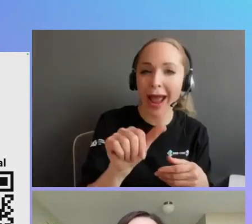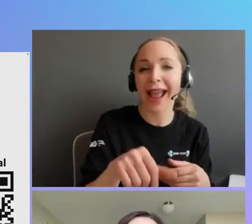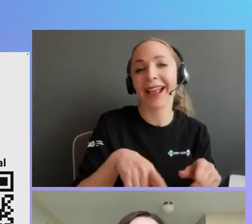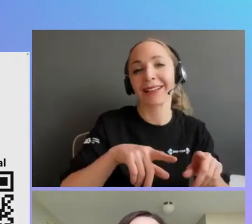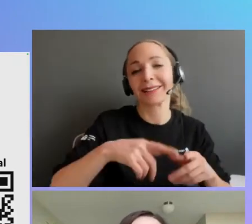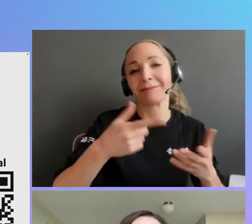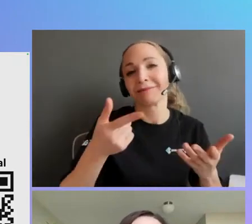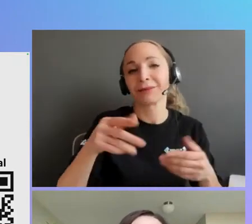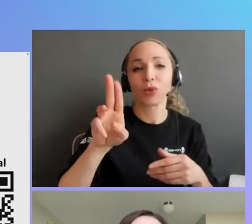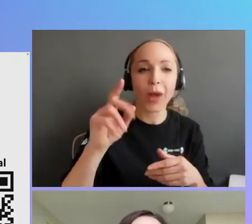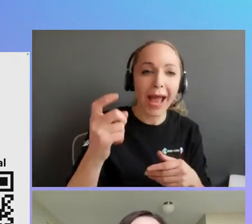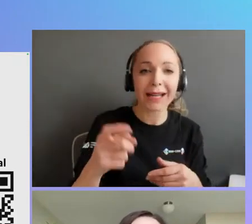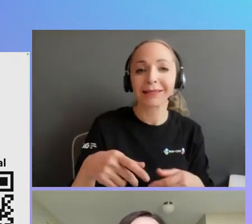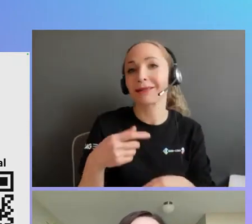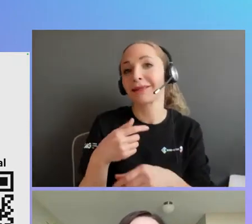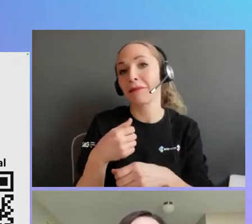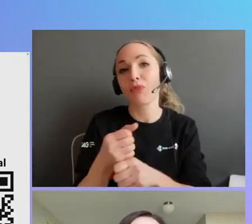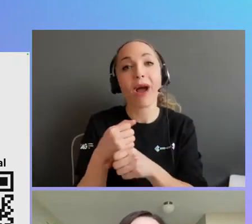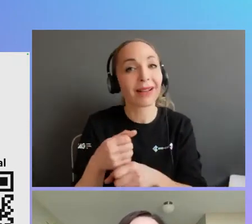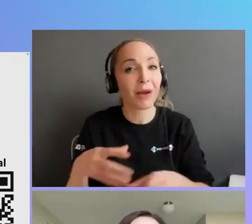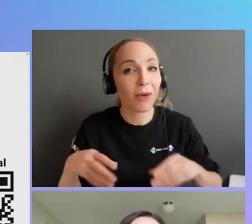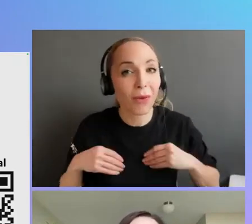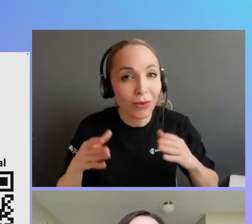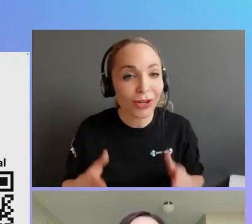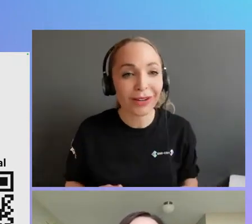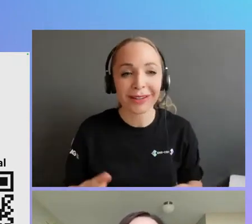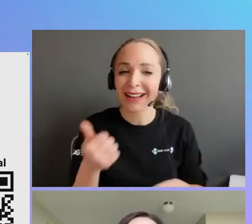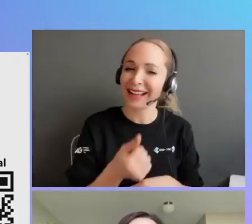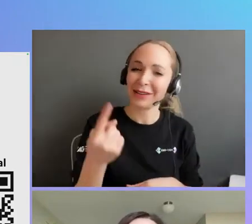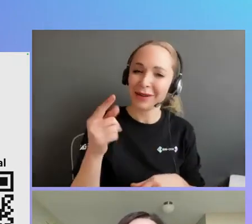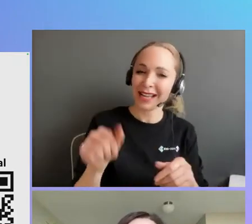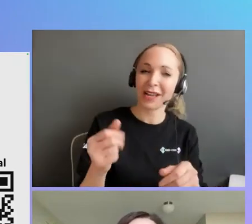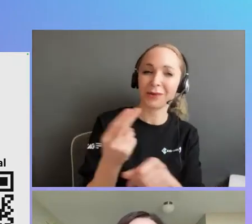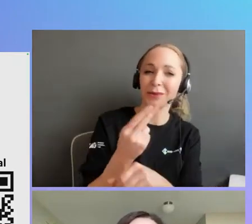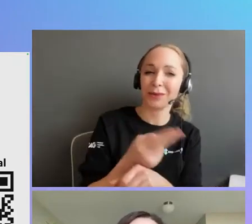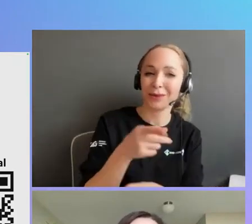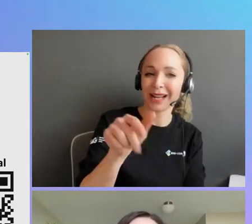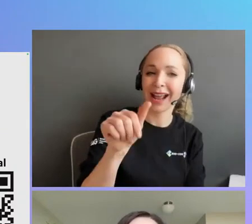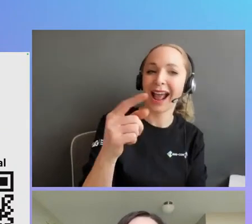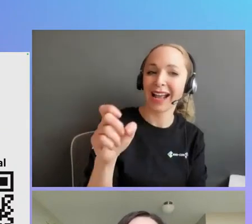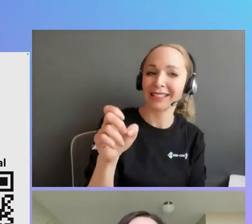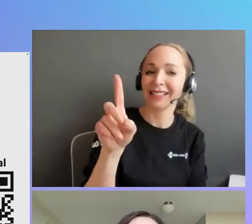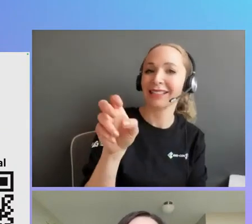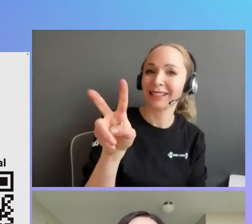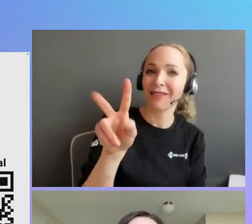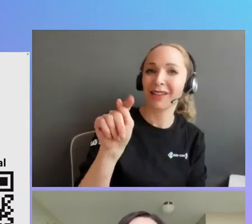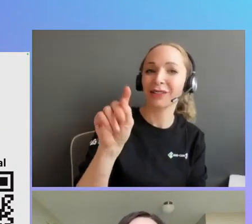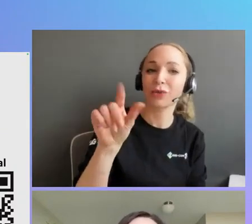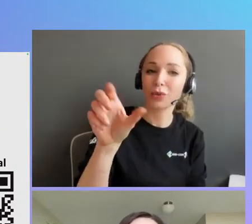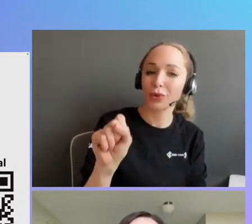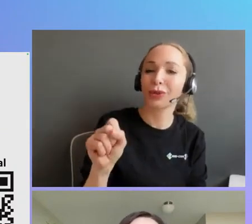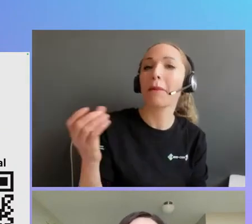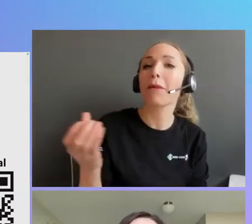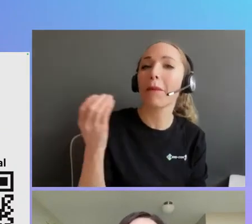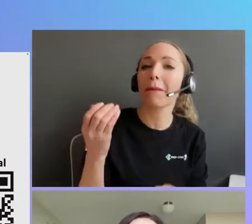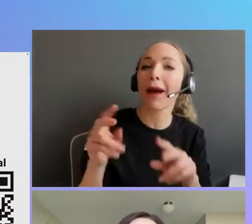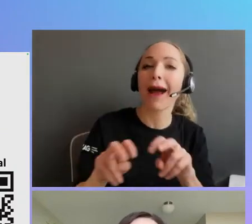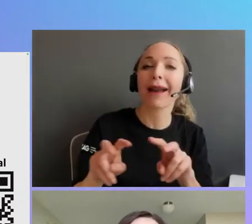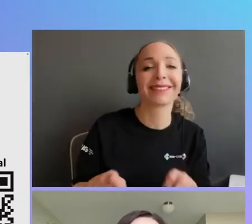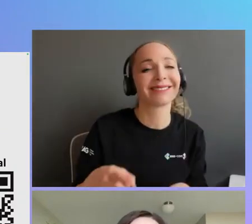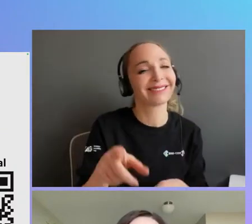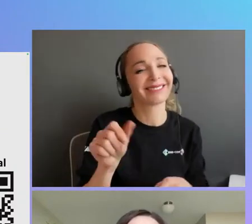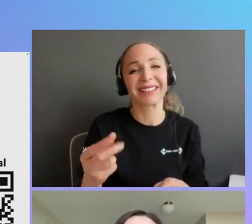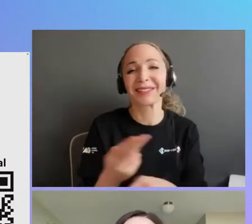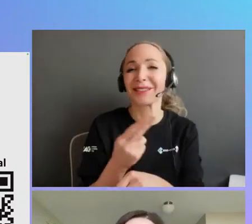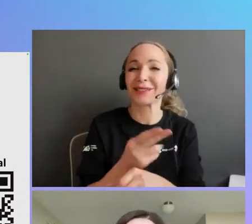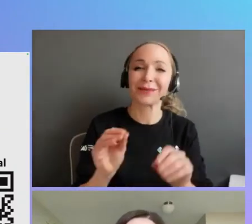anyone can use our DevTools Mobile Analyzer. So this is new as of last year, and it's a way to test without any access to the